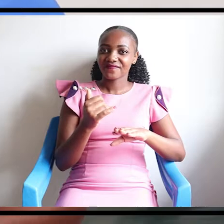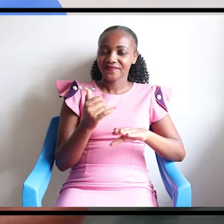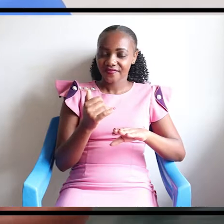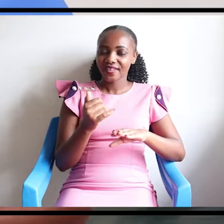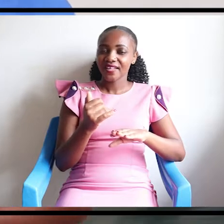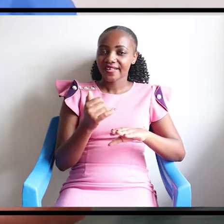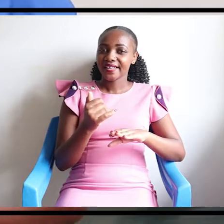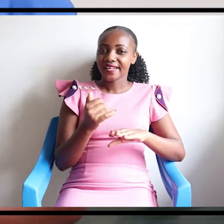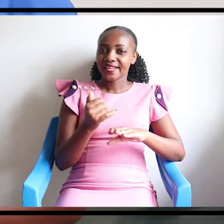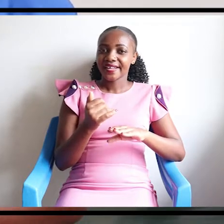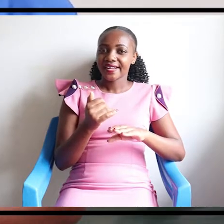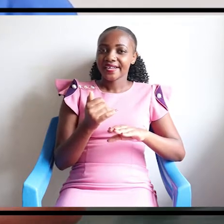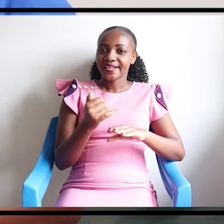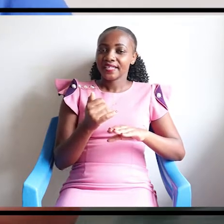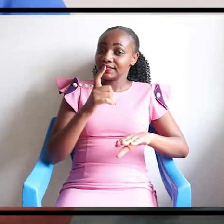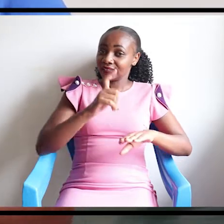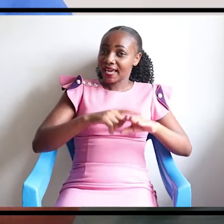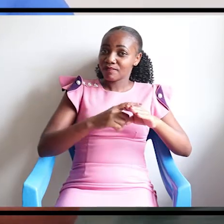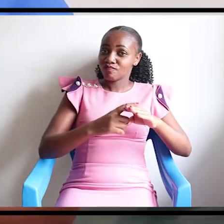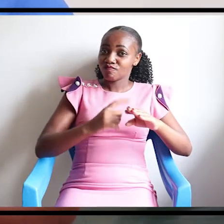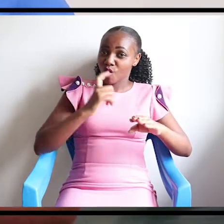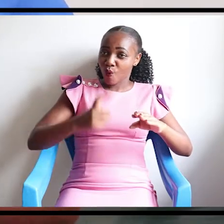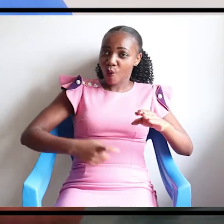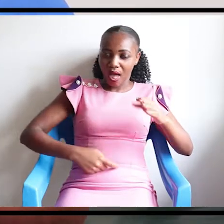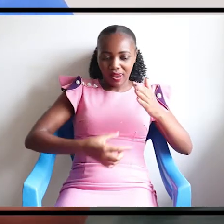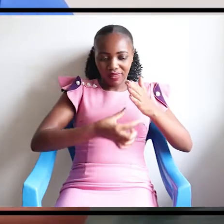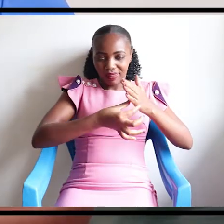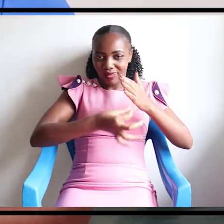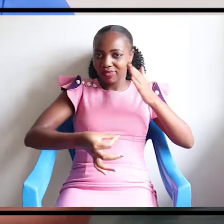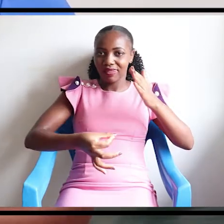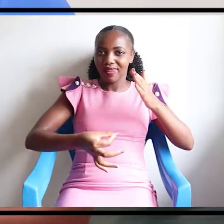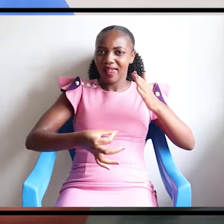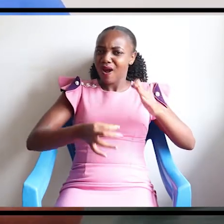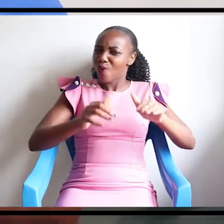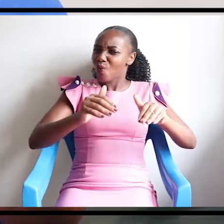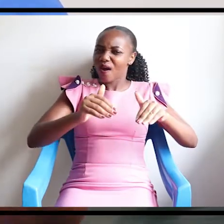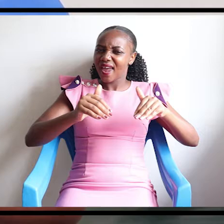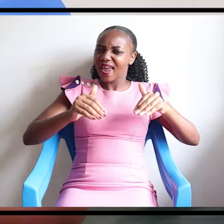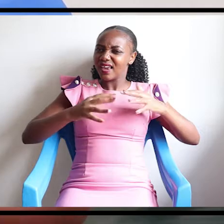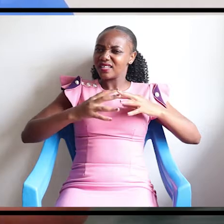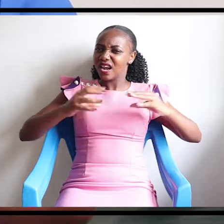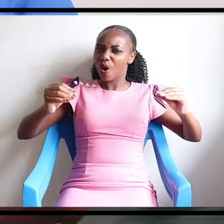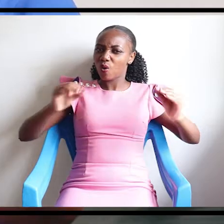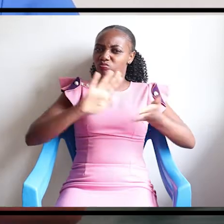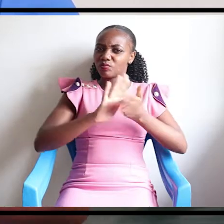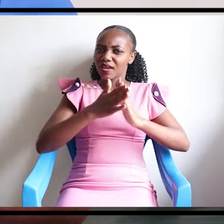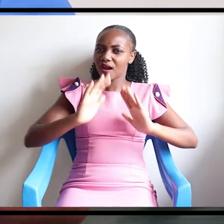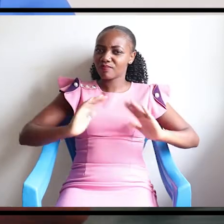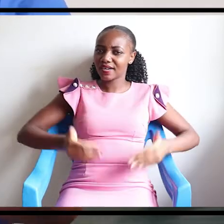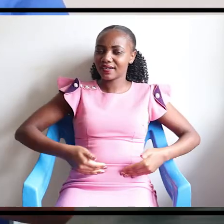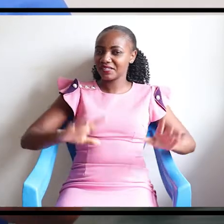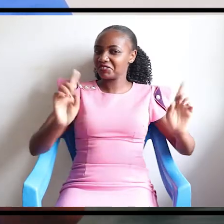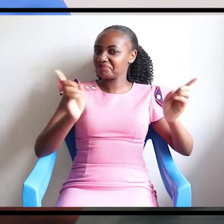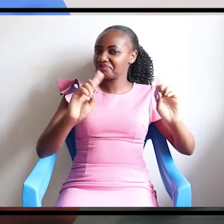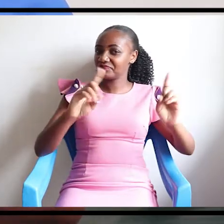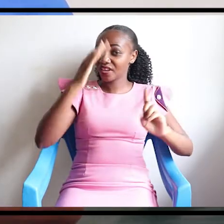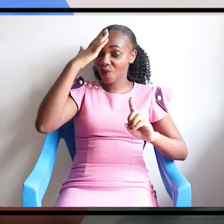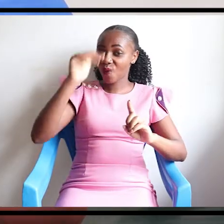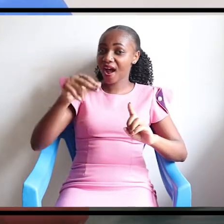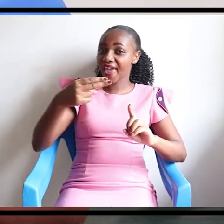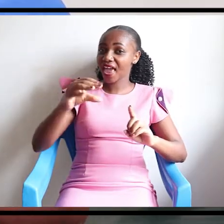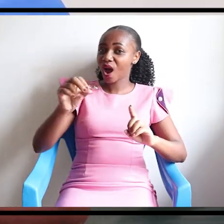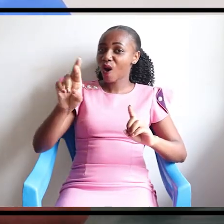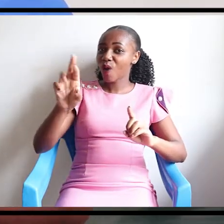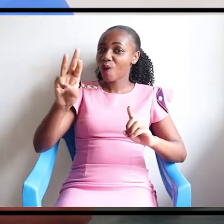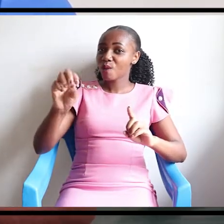Instant, like you don't need to take so long for you to conceive because it has no hormone. There is no hormone that was displayed